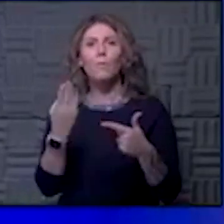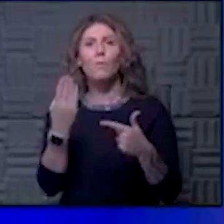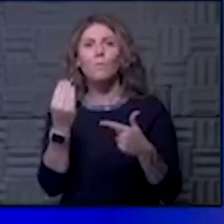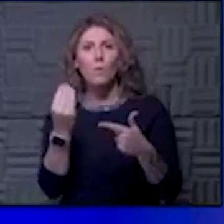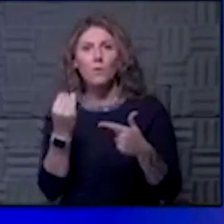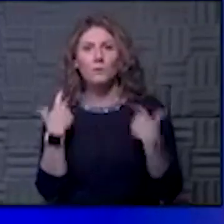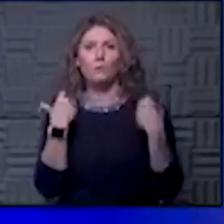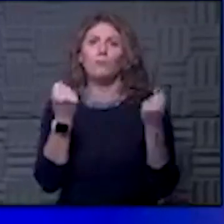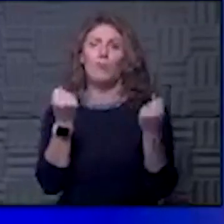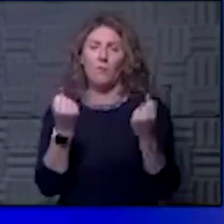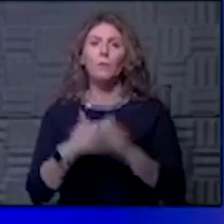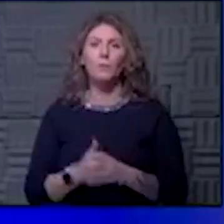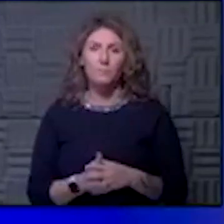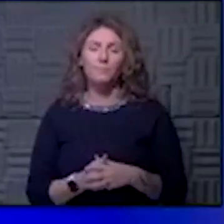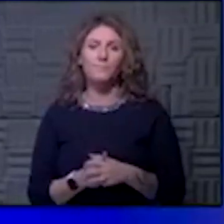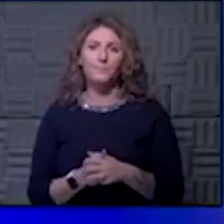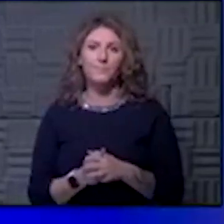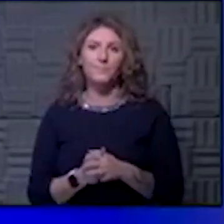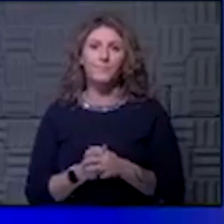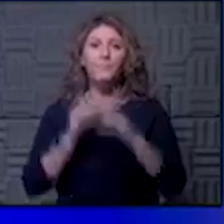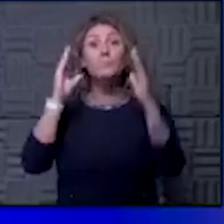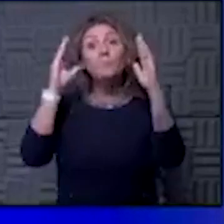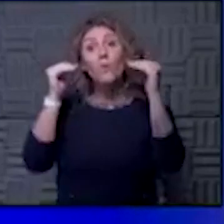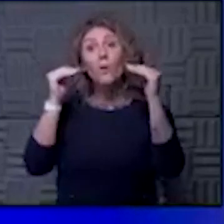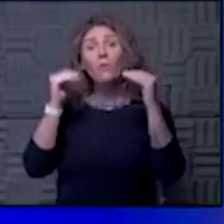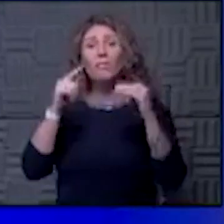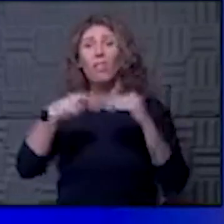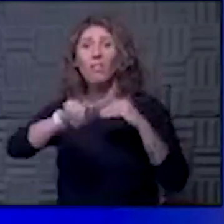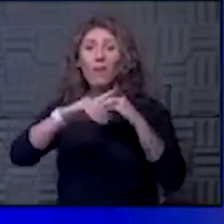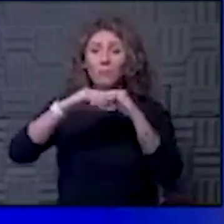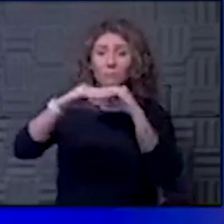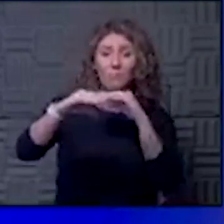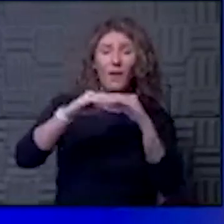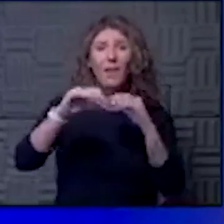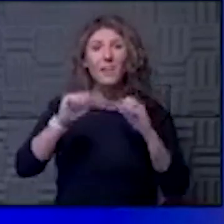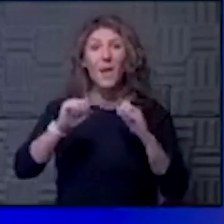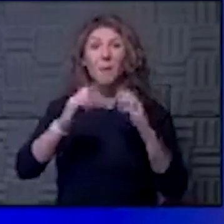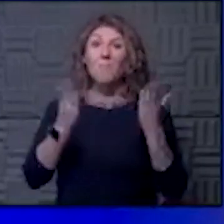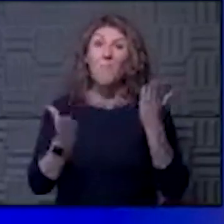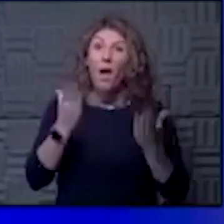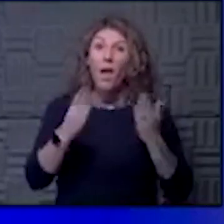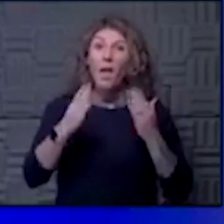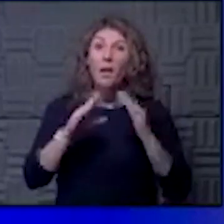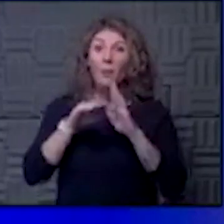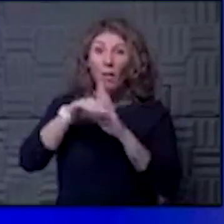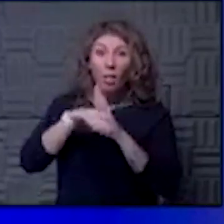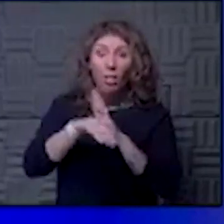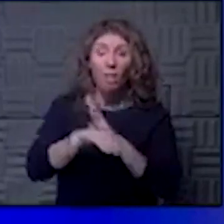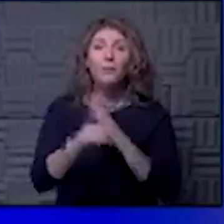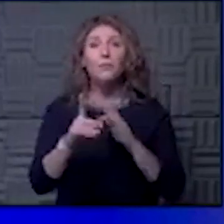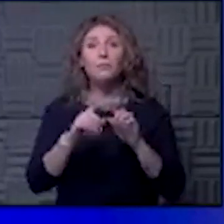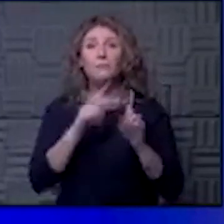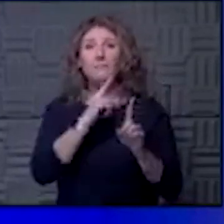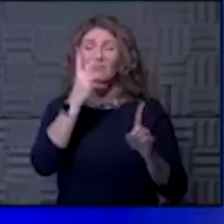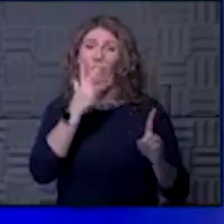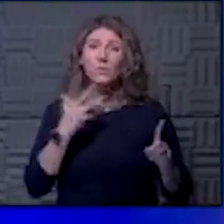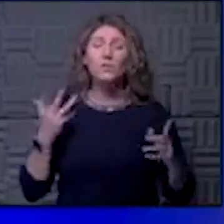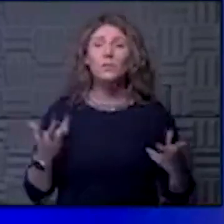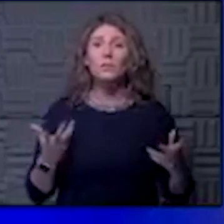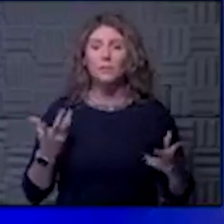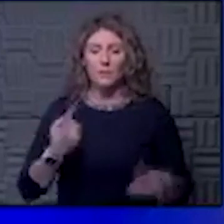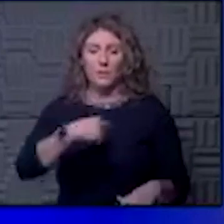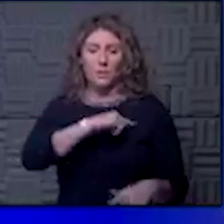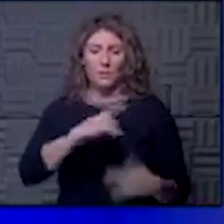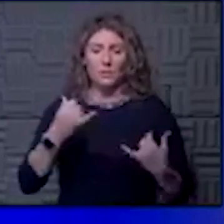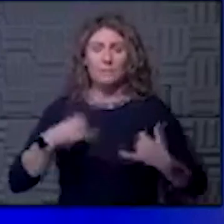14 recovering. So hopefully they've hit a plateau and can decrease. We, unfortunately, I think we are still